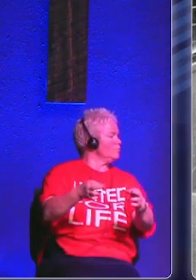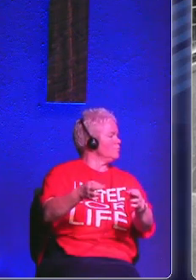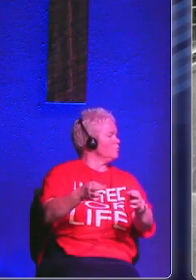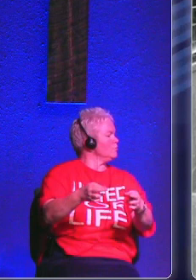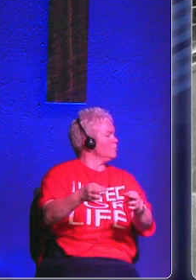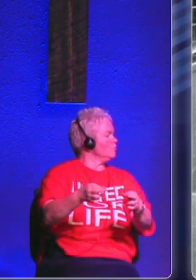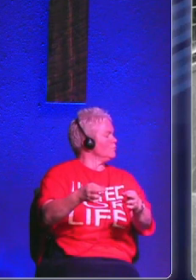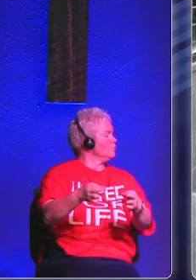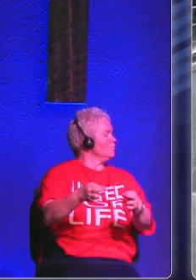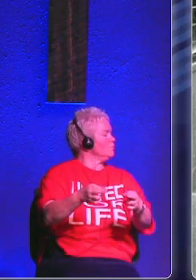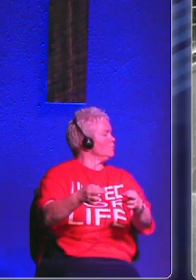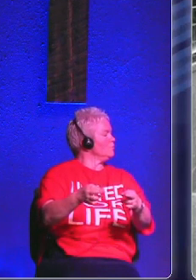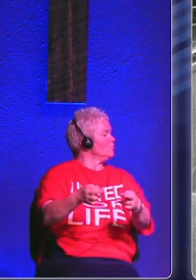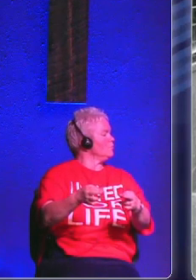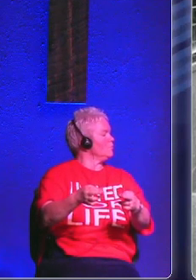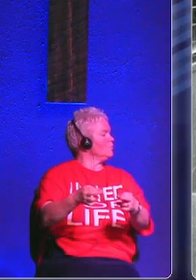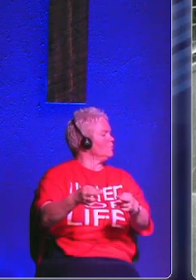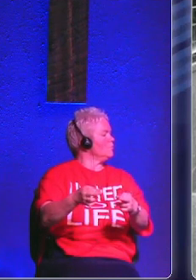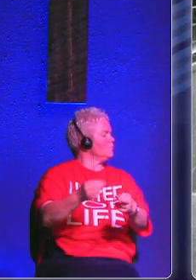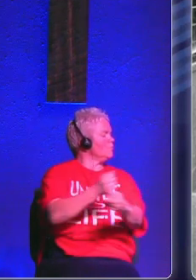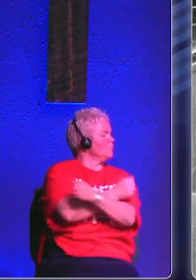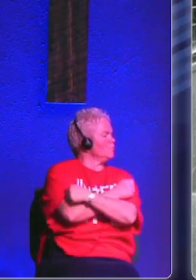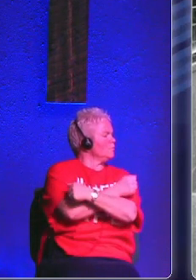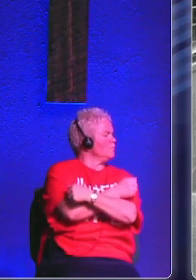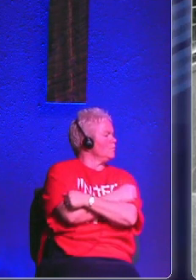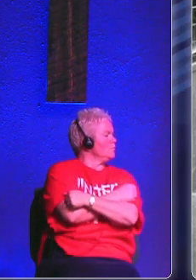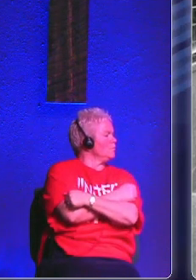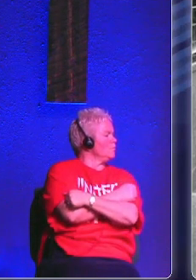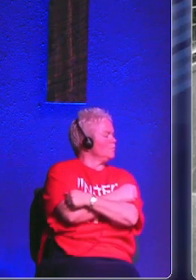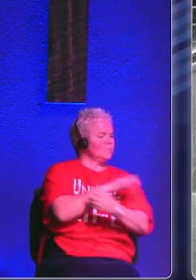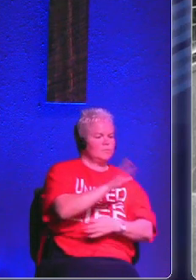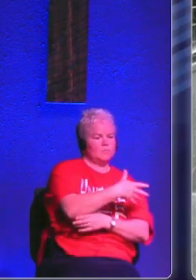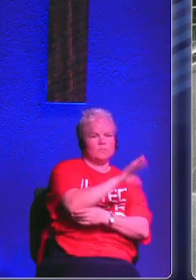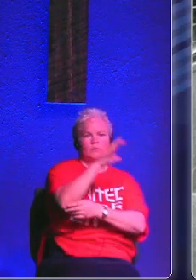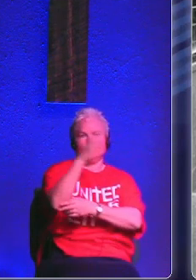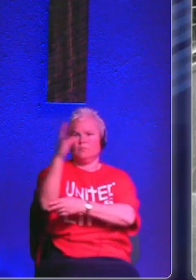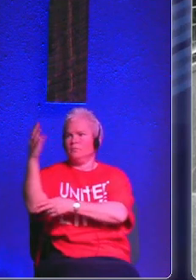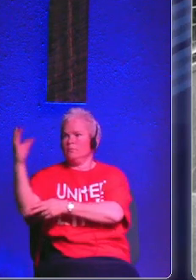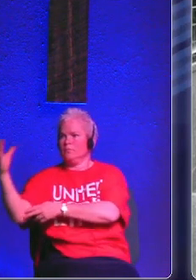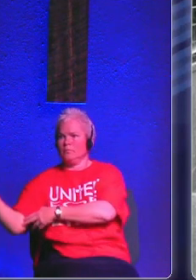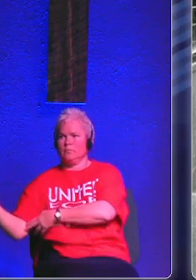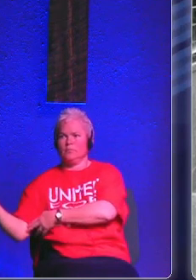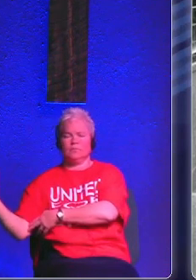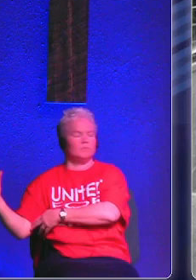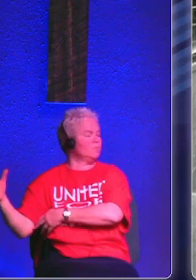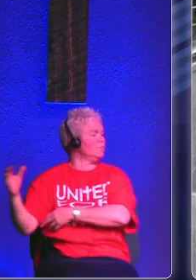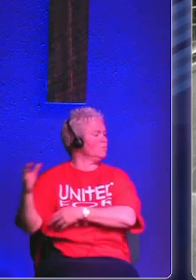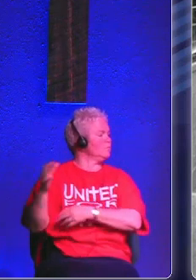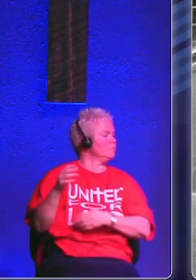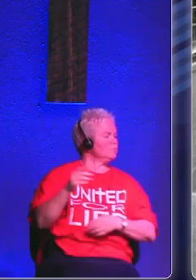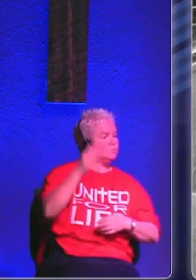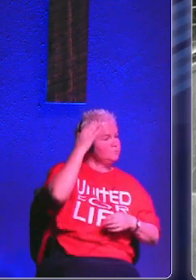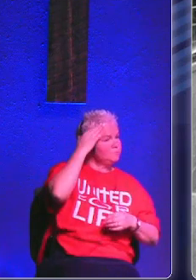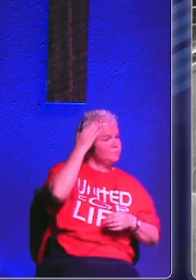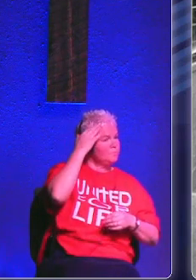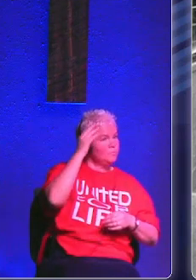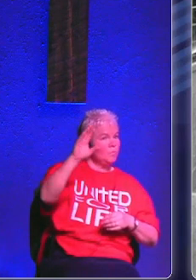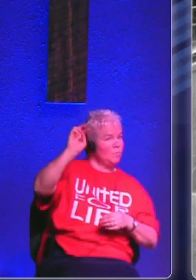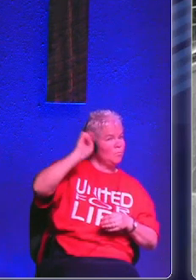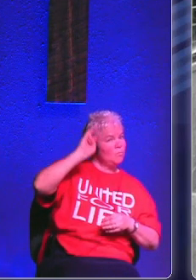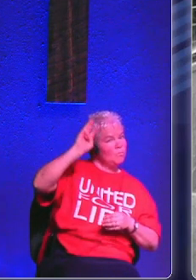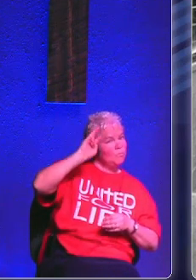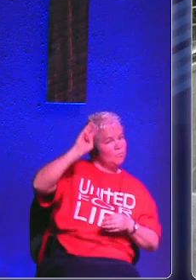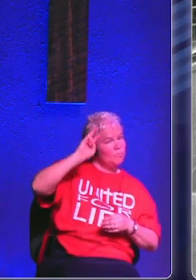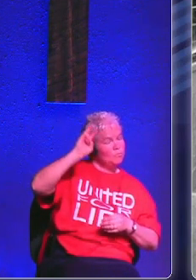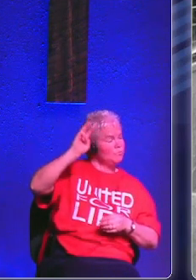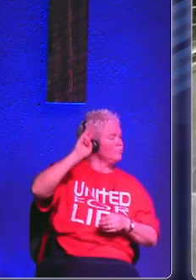and there's a pipeline right there and there's all this wilderness, this great wilderness. And you would think, ooh, we